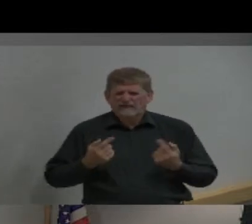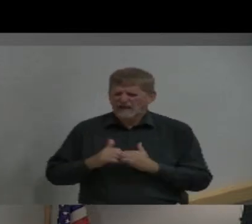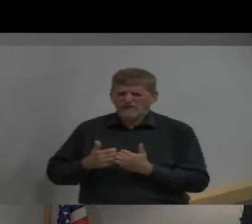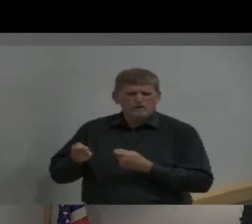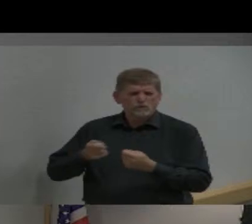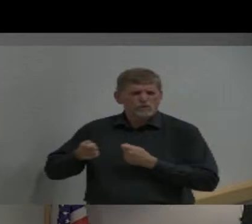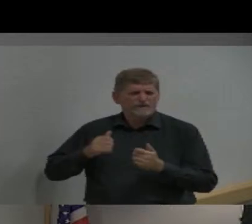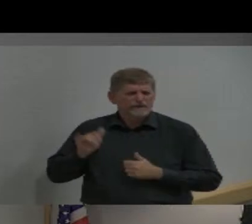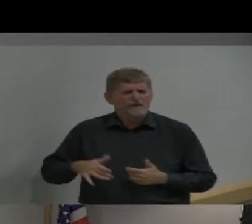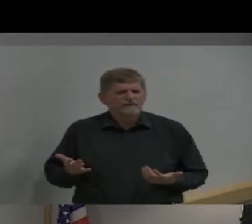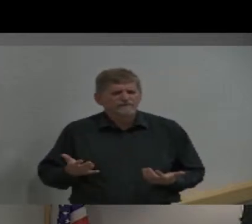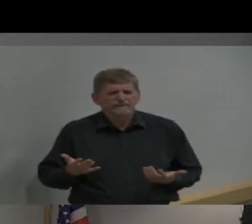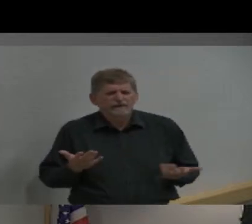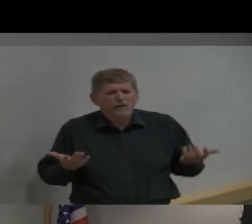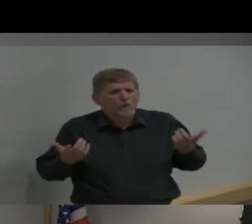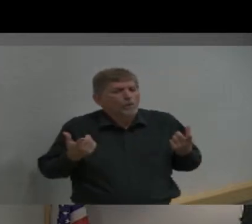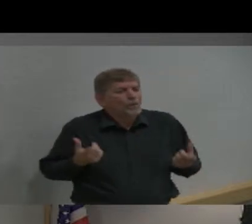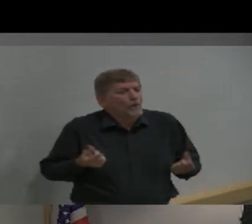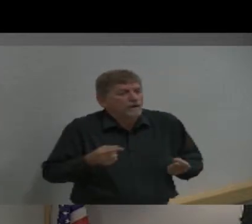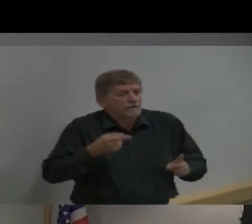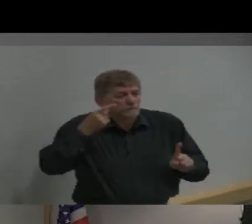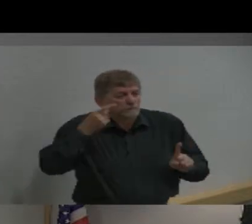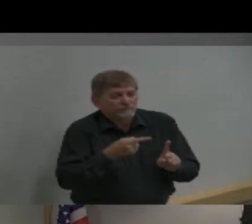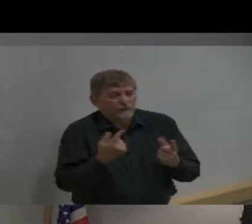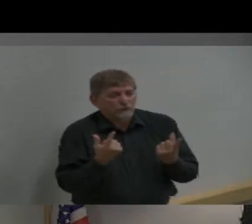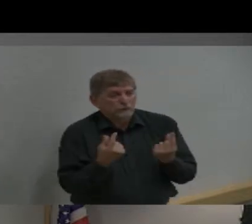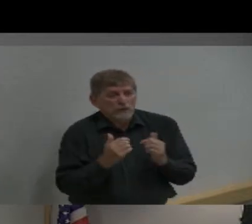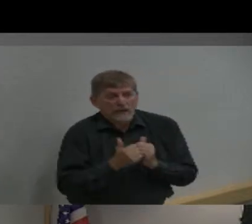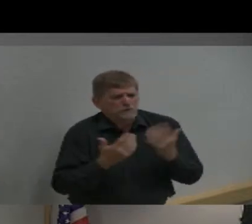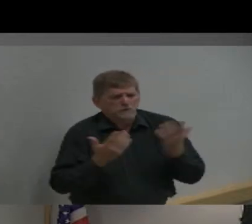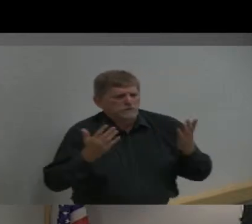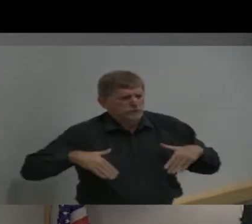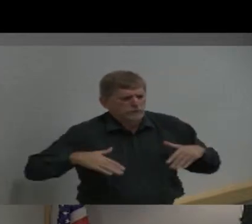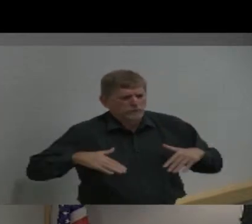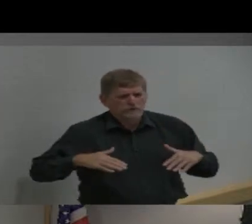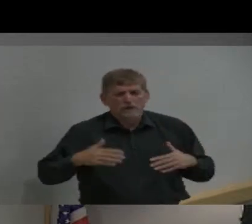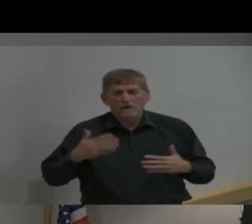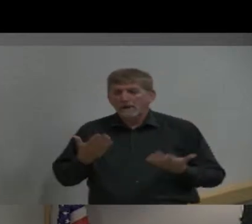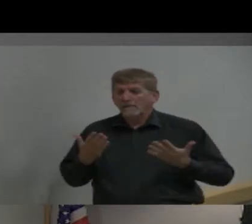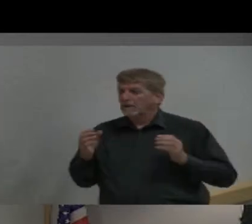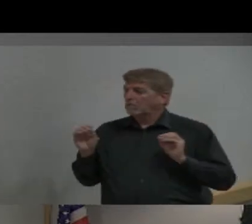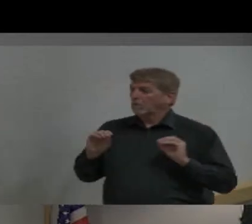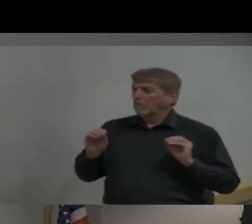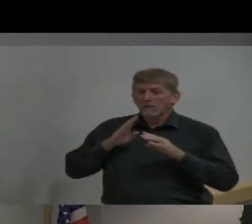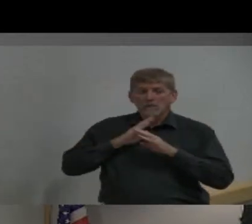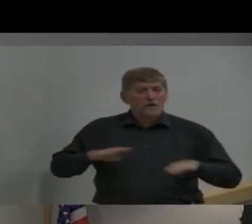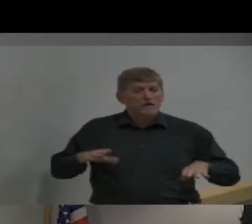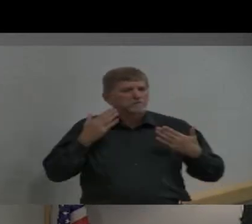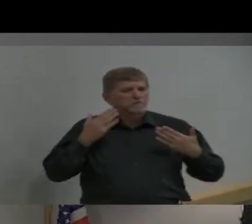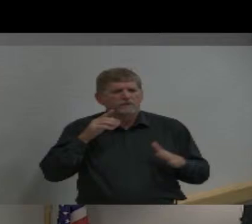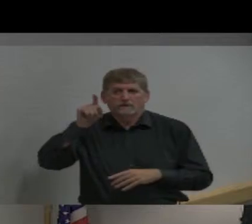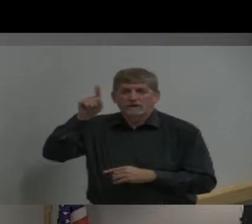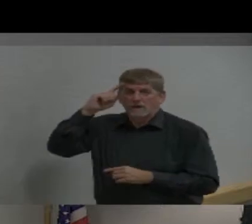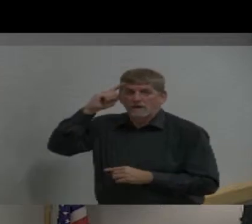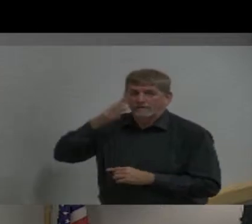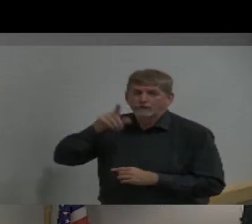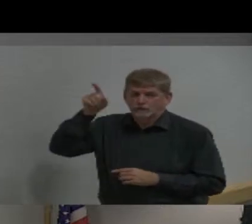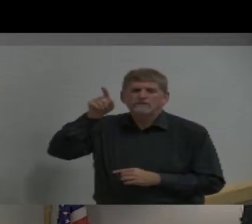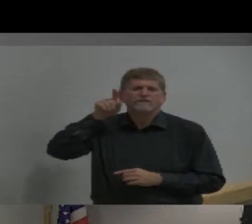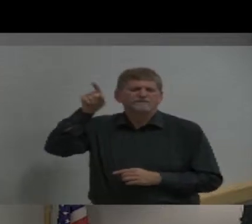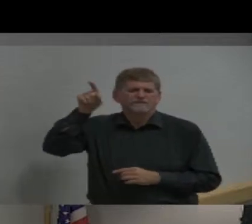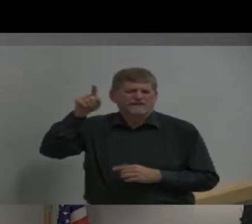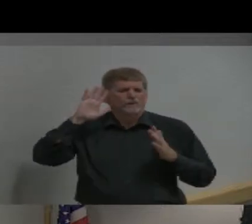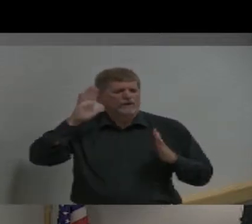action will be taken, if any. I believe the governor has a press conference today at 2:30, and we'll be watching that